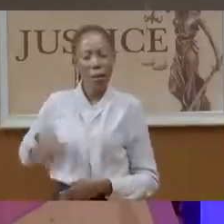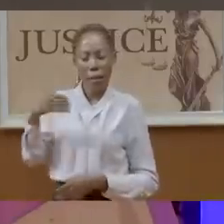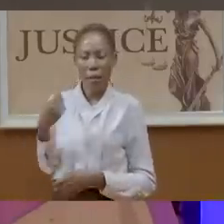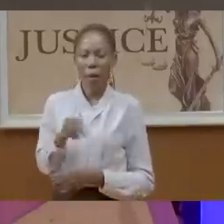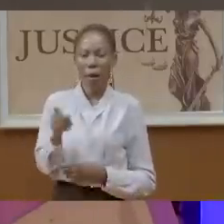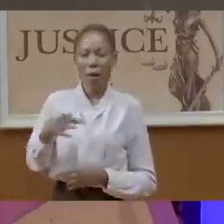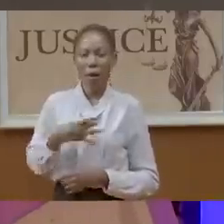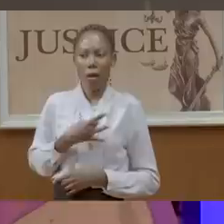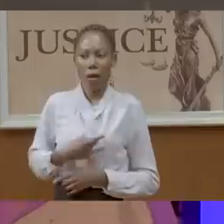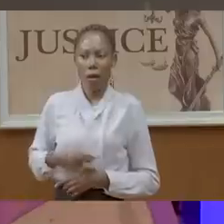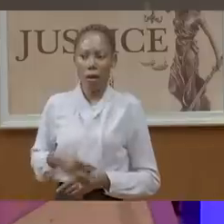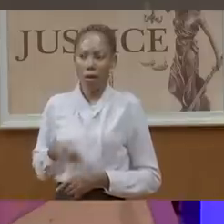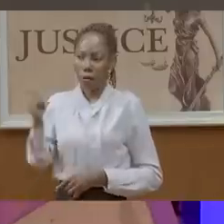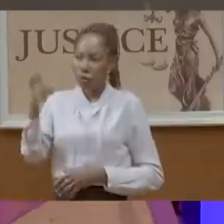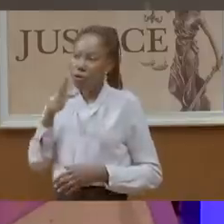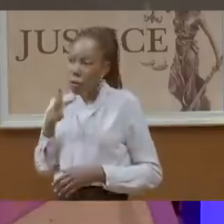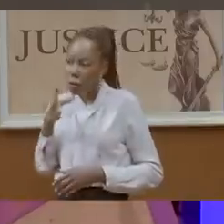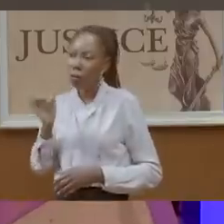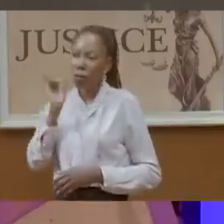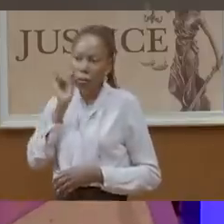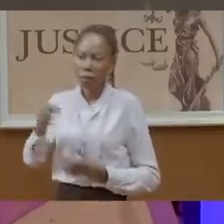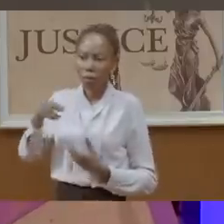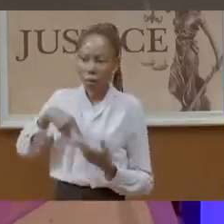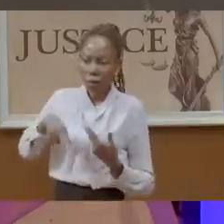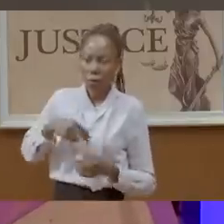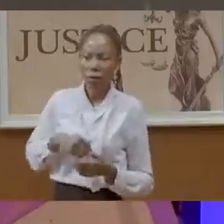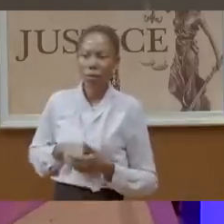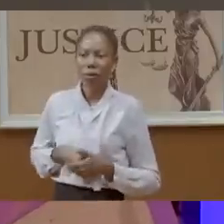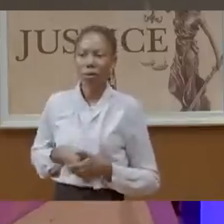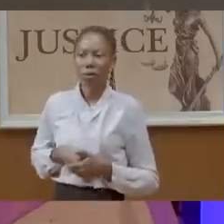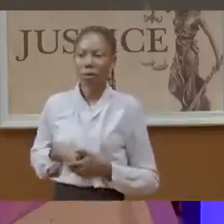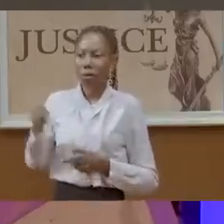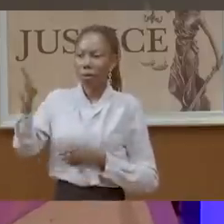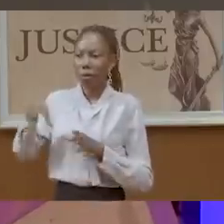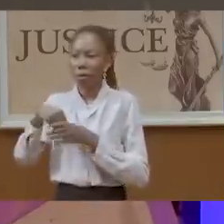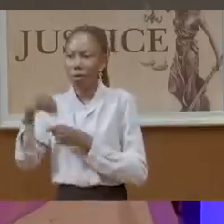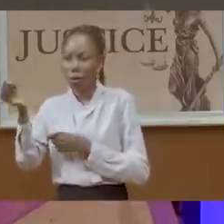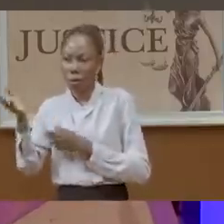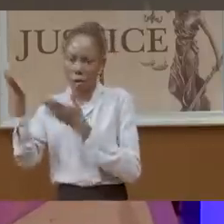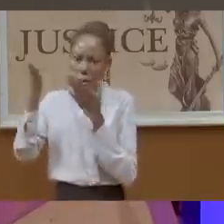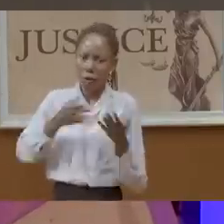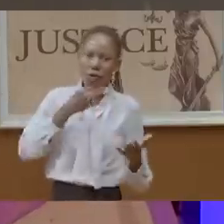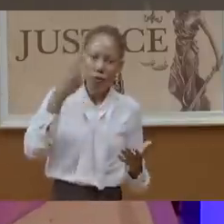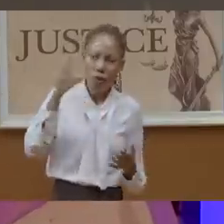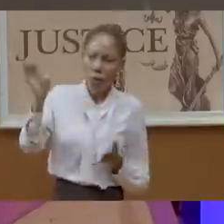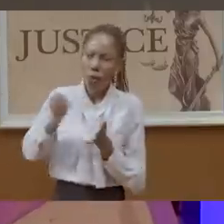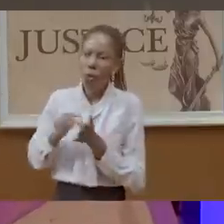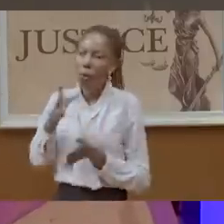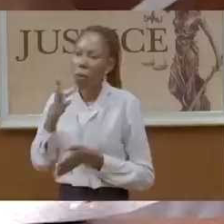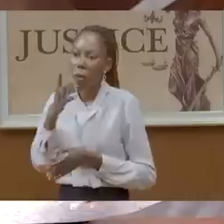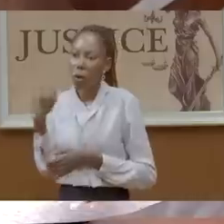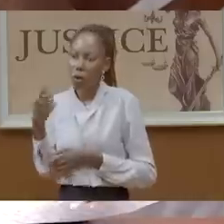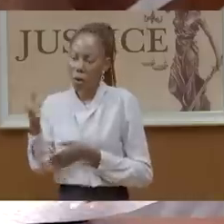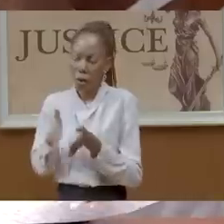morning. I told him the mother was around. And everything would just be like, at the end of the day, you went out, brought food for the mother. I said, won't I